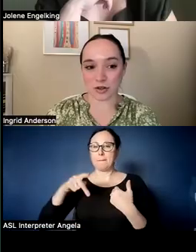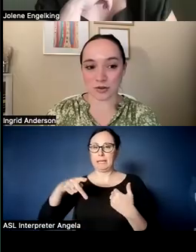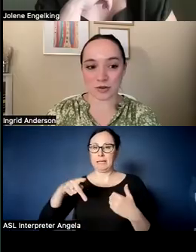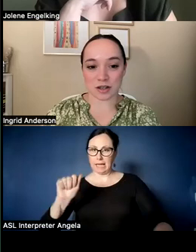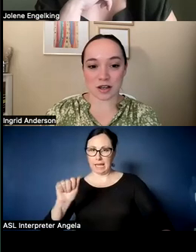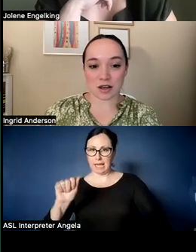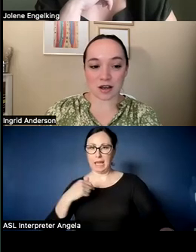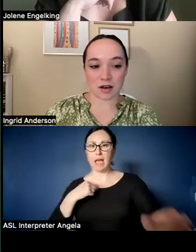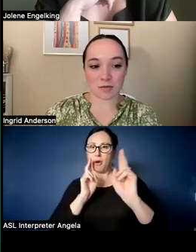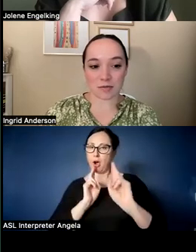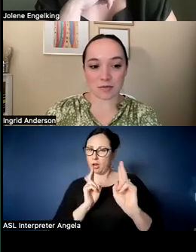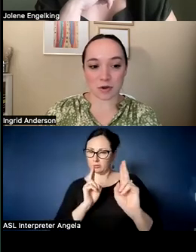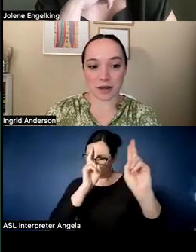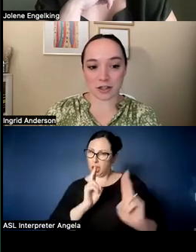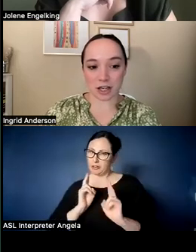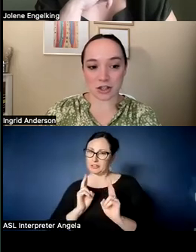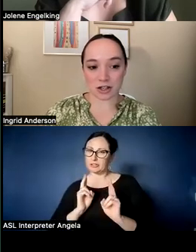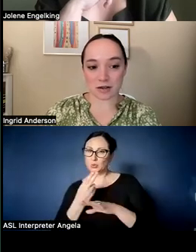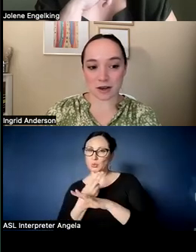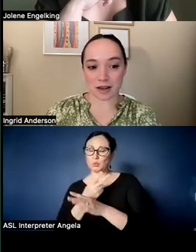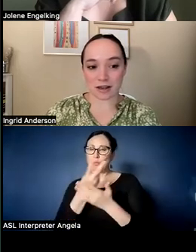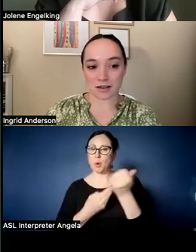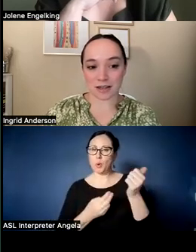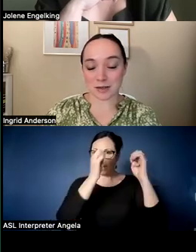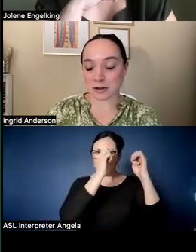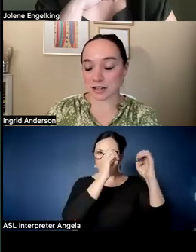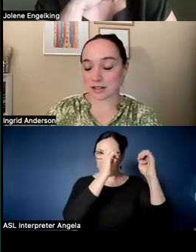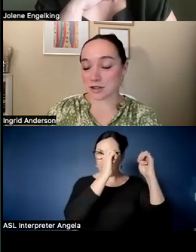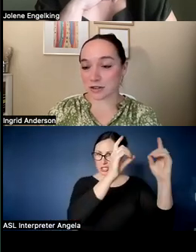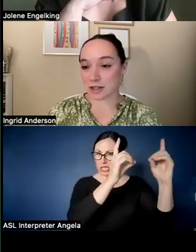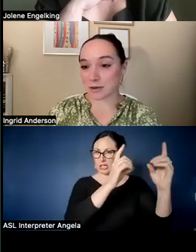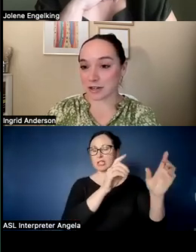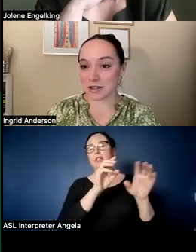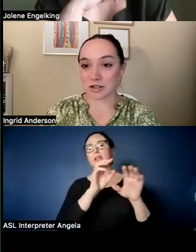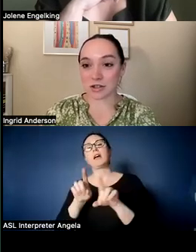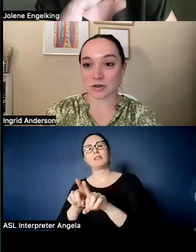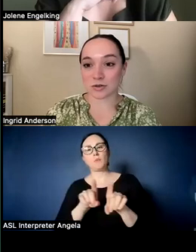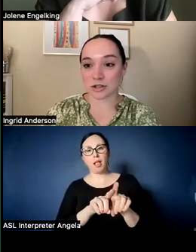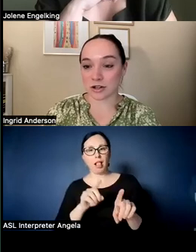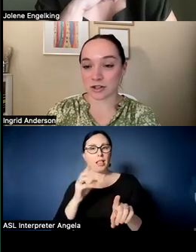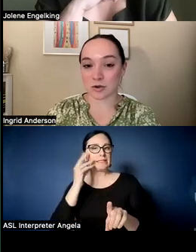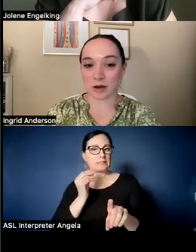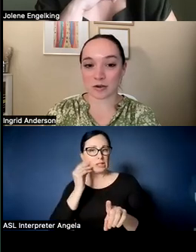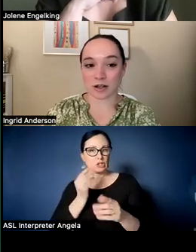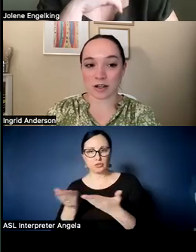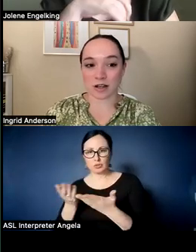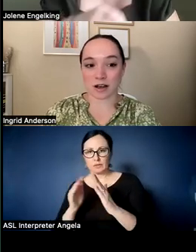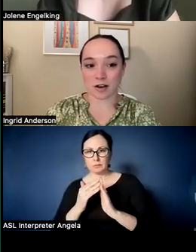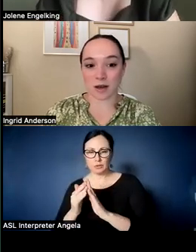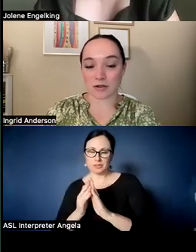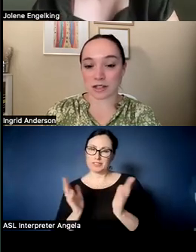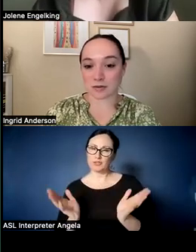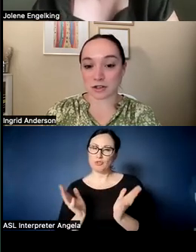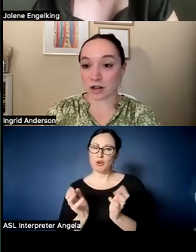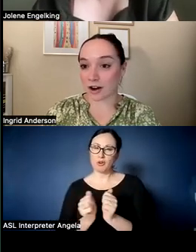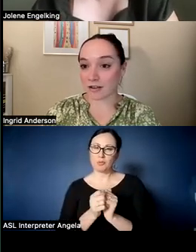to use both my education and my experience in serving communities to talk to you about